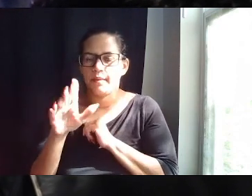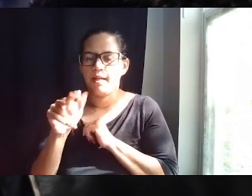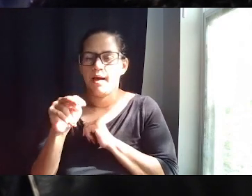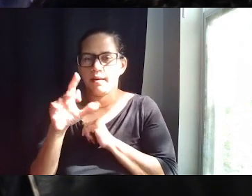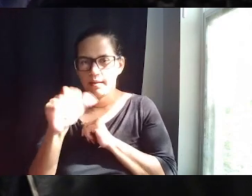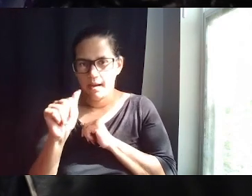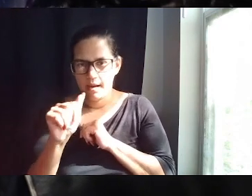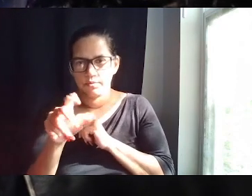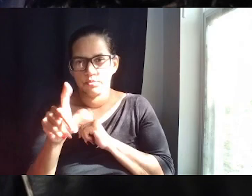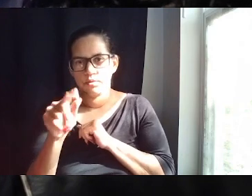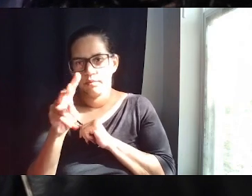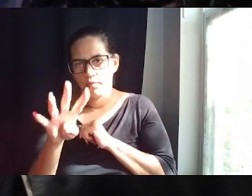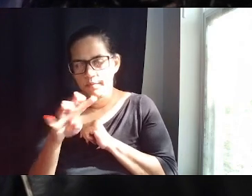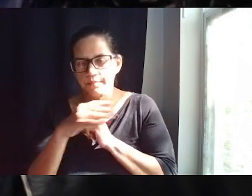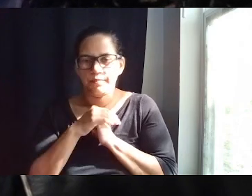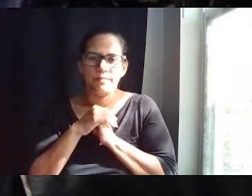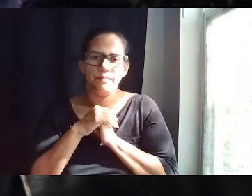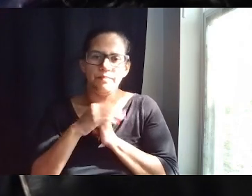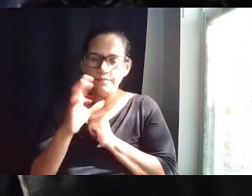2024. Carla,